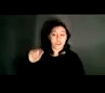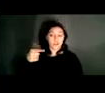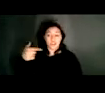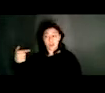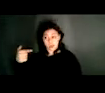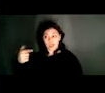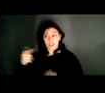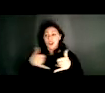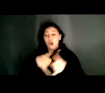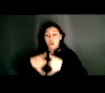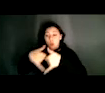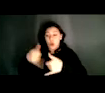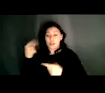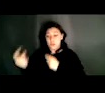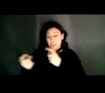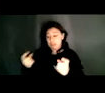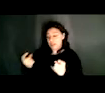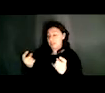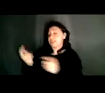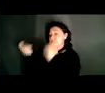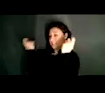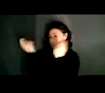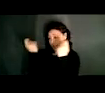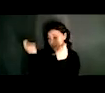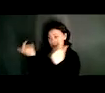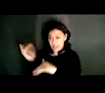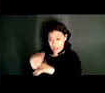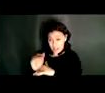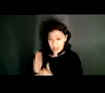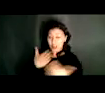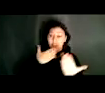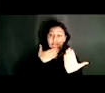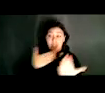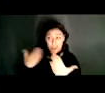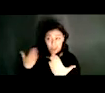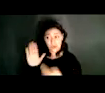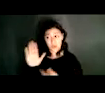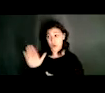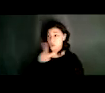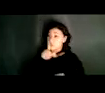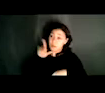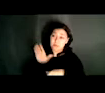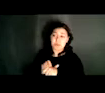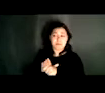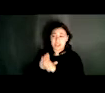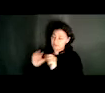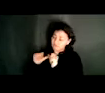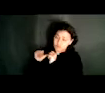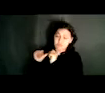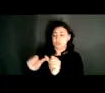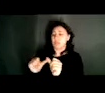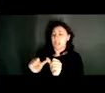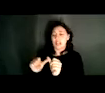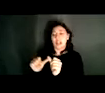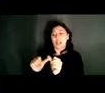I thank you for your unwavering commitment to making substantial and critical contributions to our educational mission